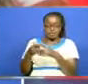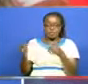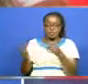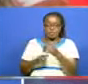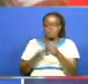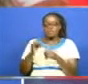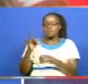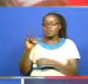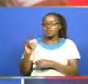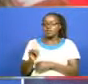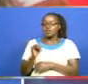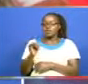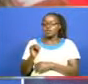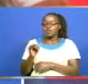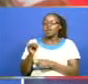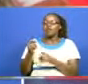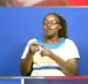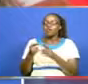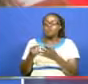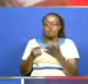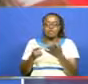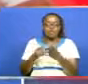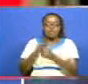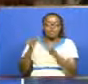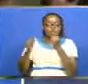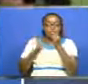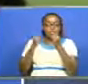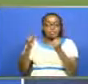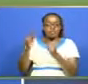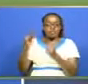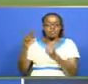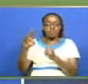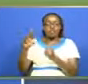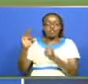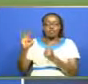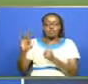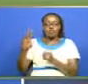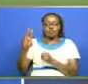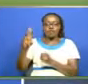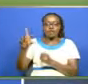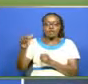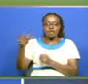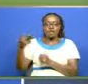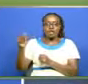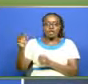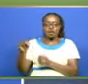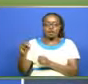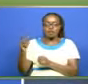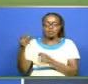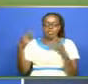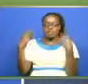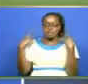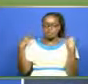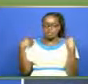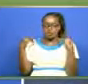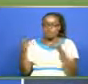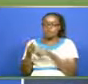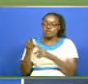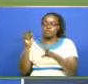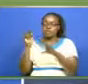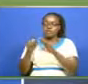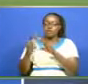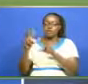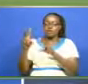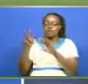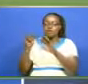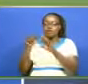The Gabon striker scored in Arsenal's victory at Fulham on Saturday, the first game of the new Premier League season. He also scored 2 goals